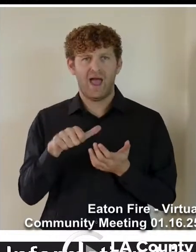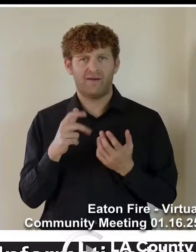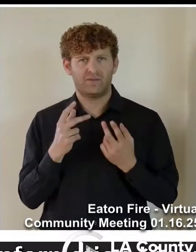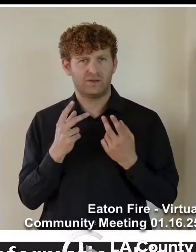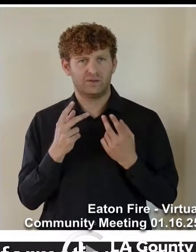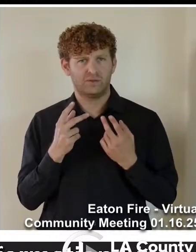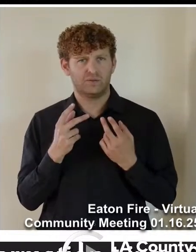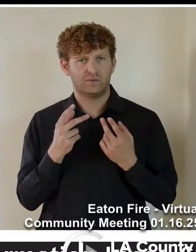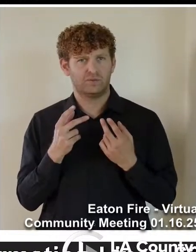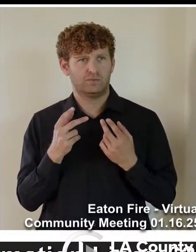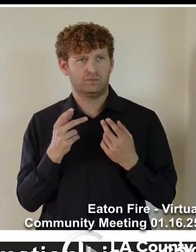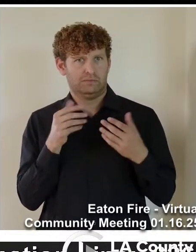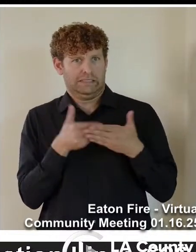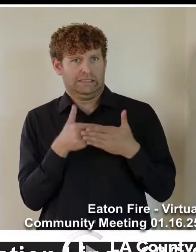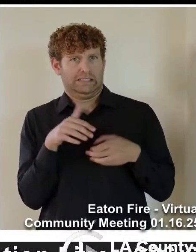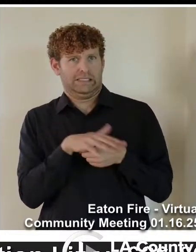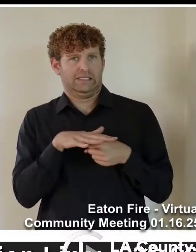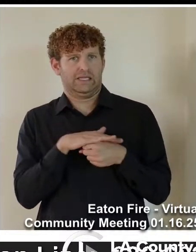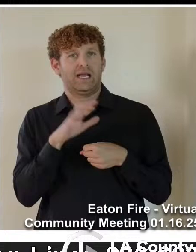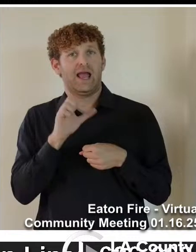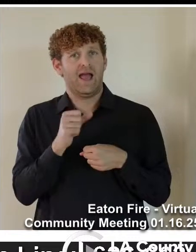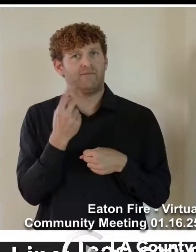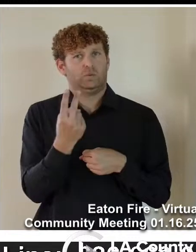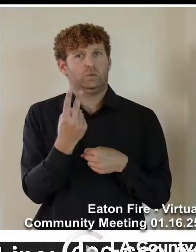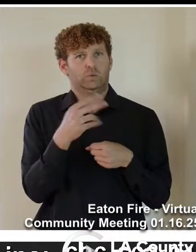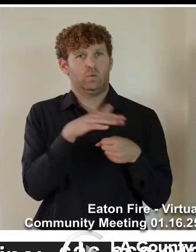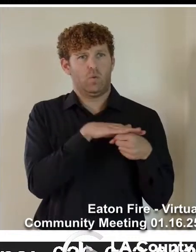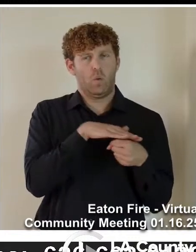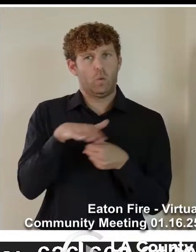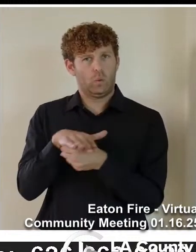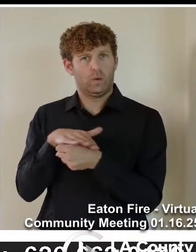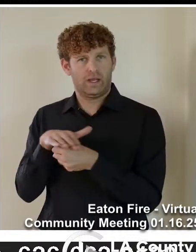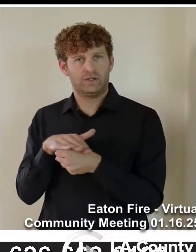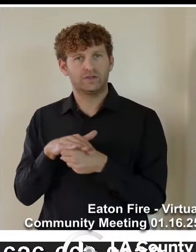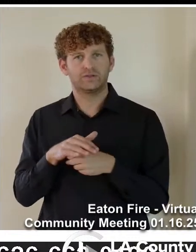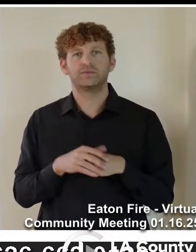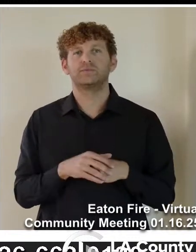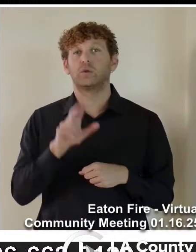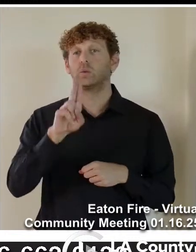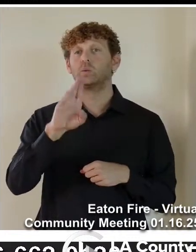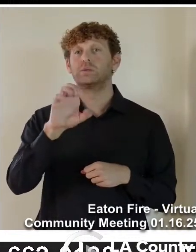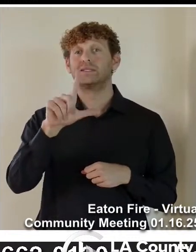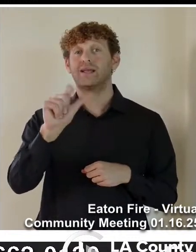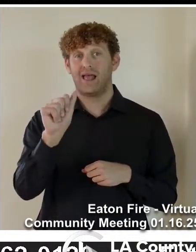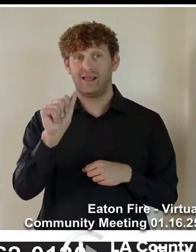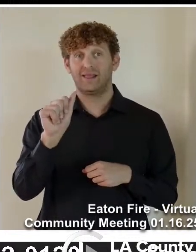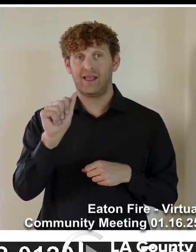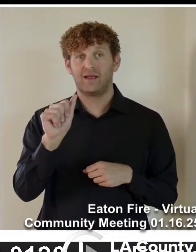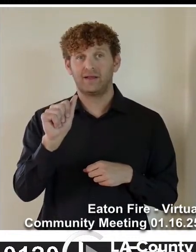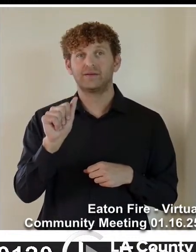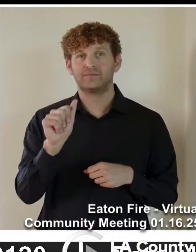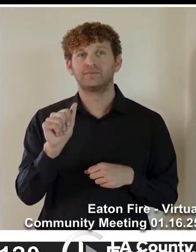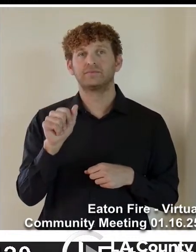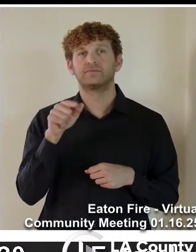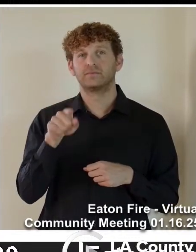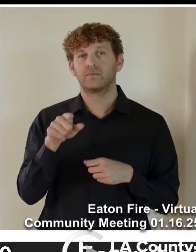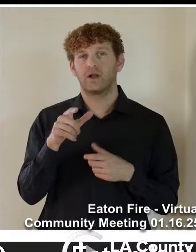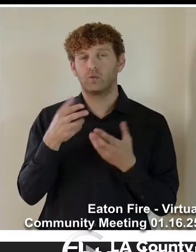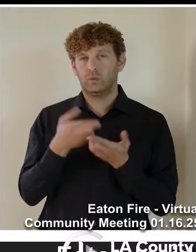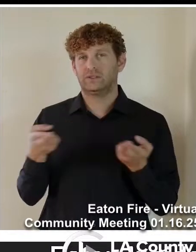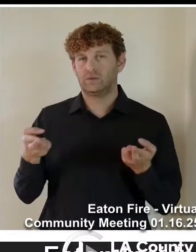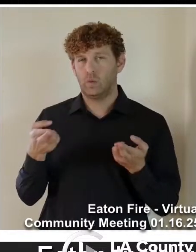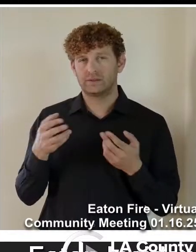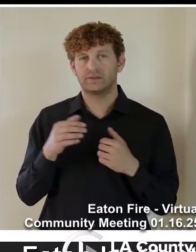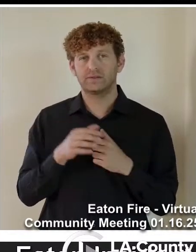second disaster recovery center is located at UCLA Research Park, located at 10850 West